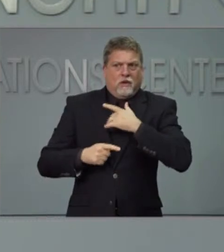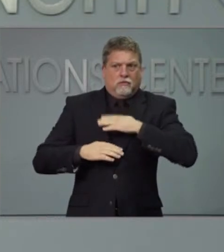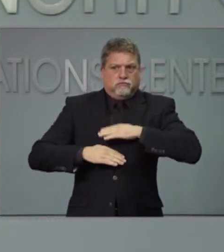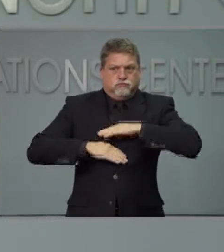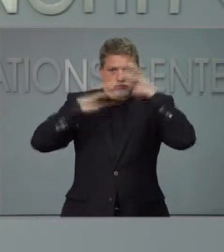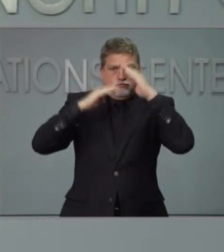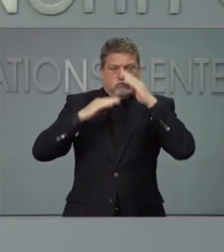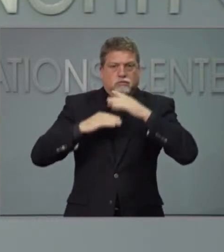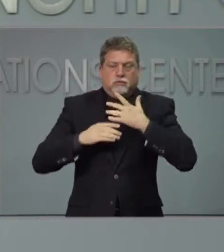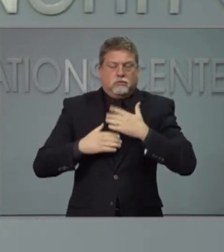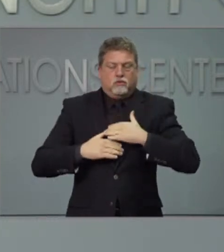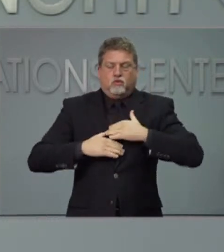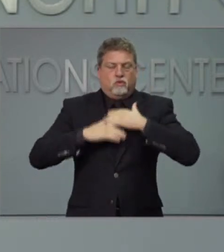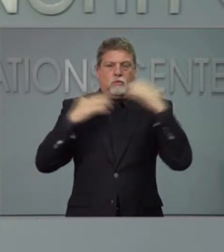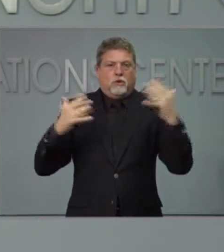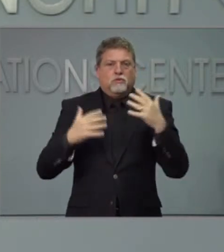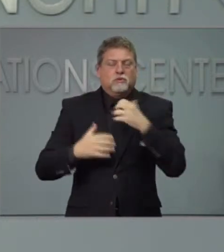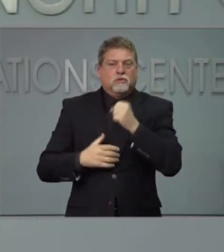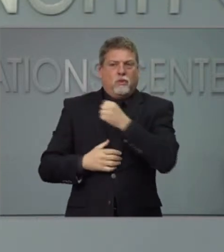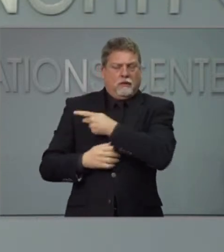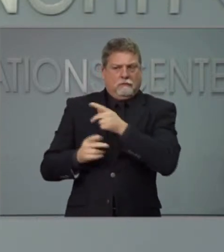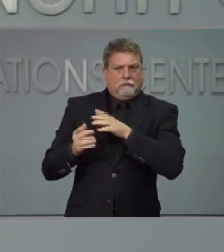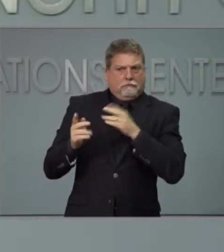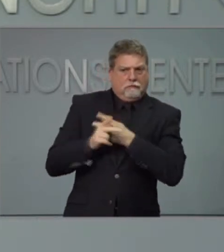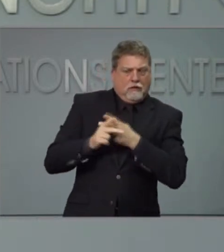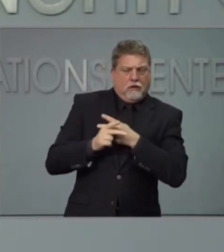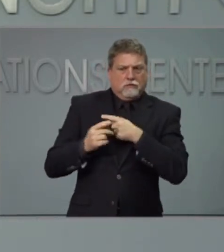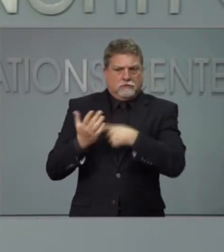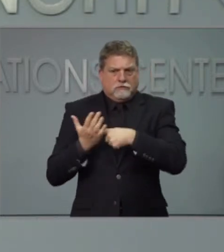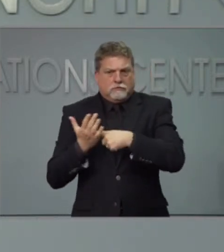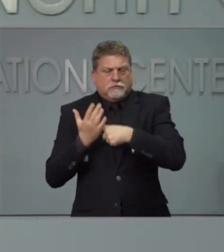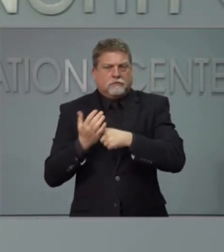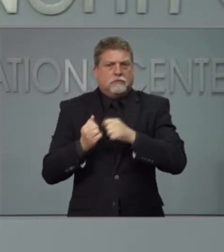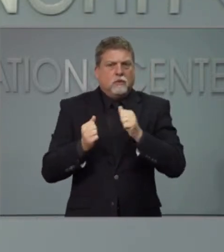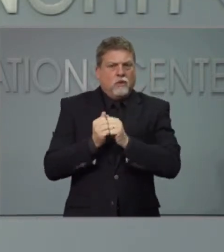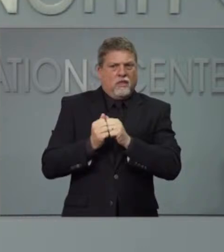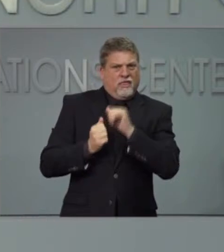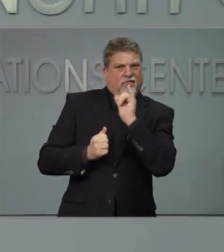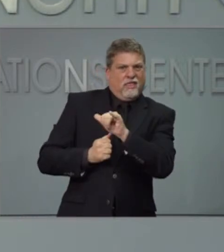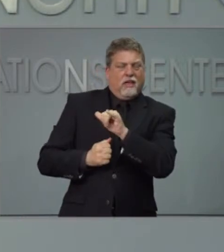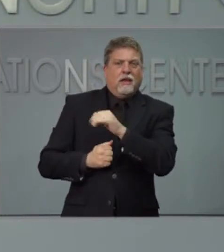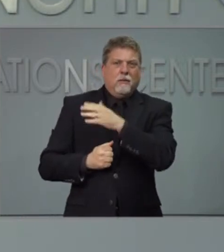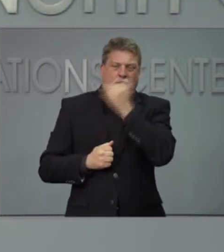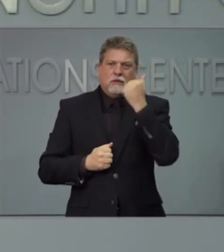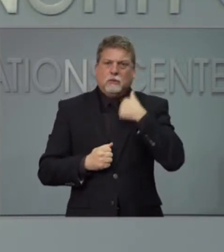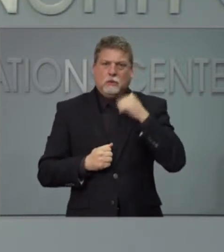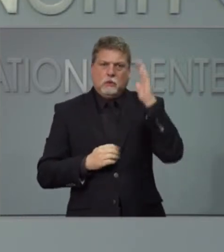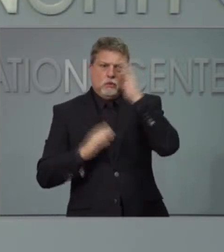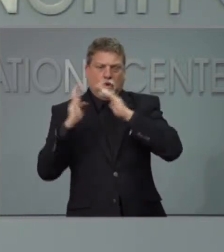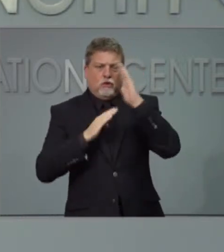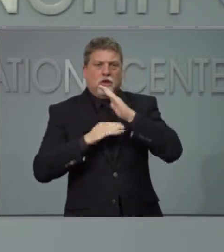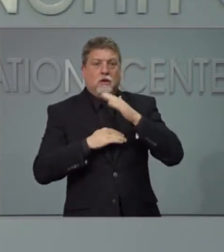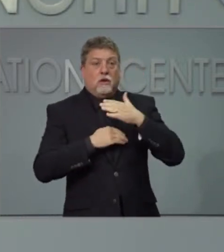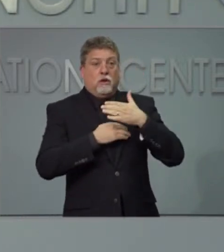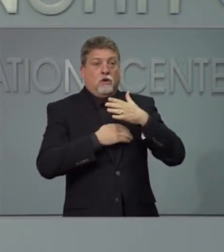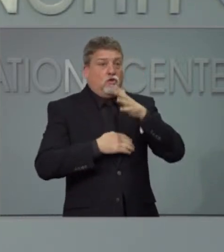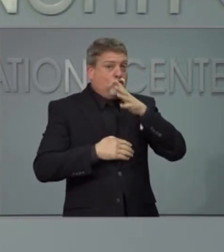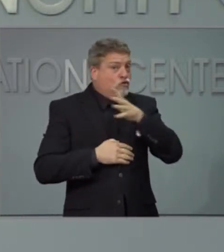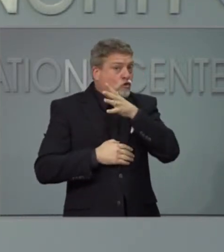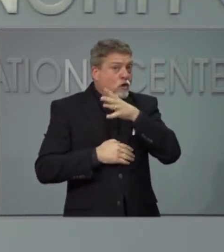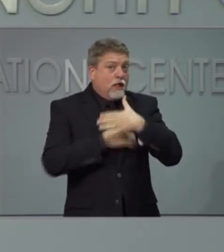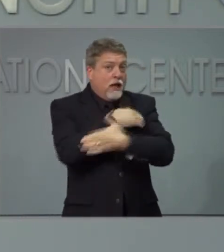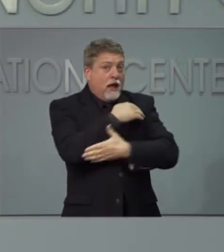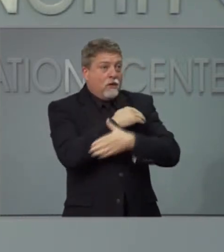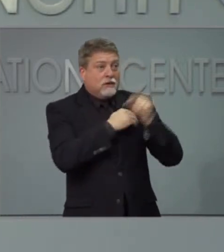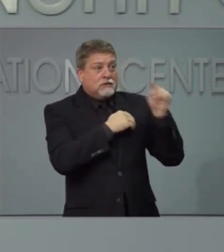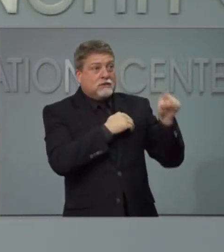worried about that. And Dr. Cohen's team has been talking about the concern that we've had with rural transmission now for several weeks. But Dr.